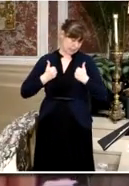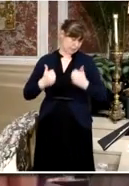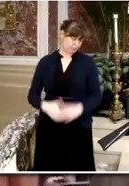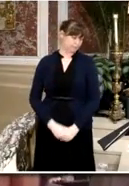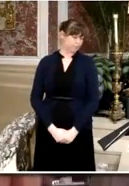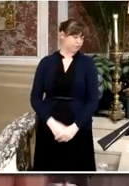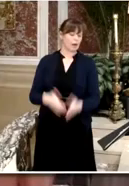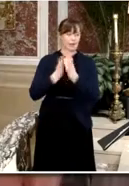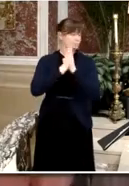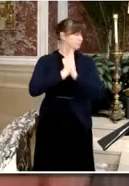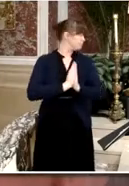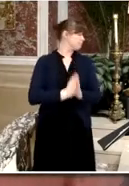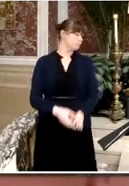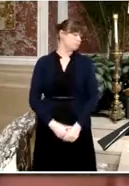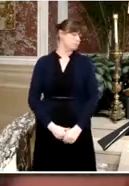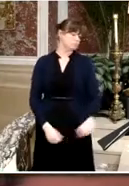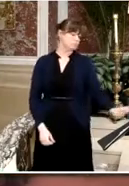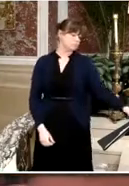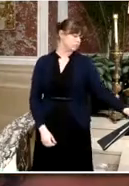everlasting. Amen.